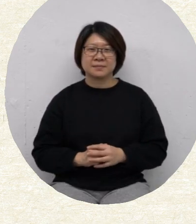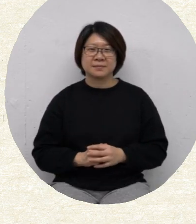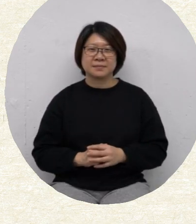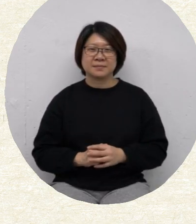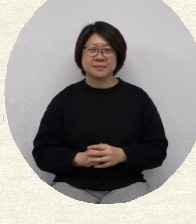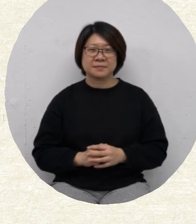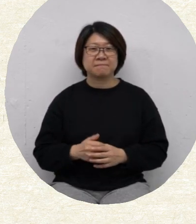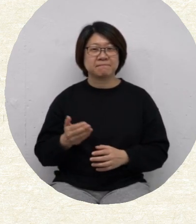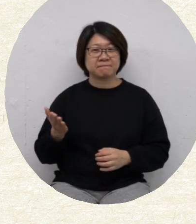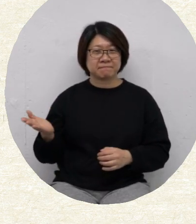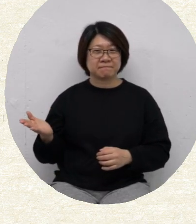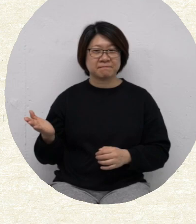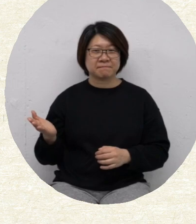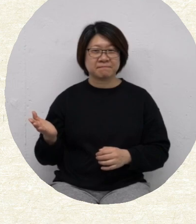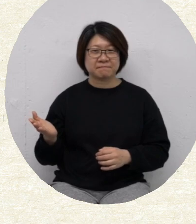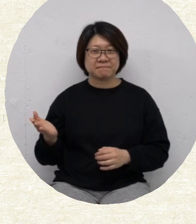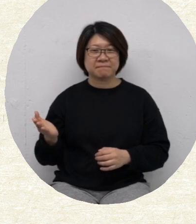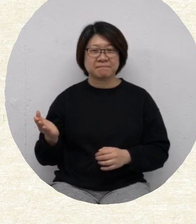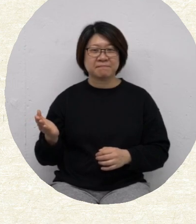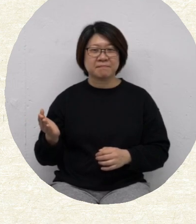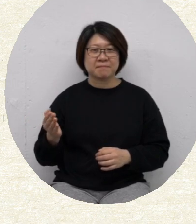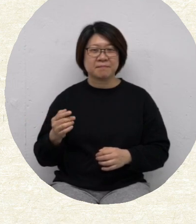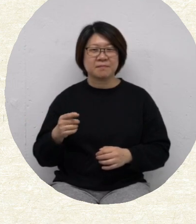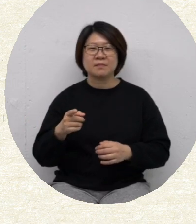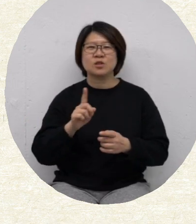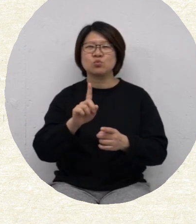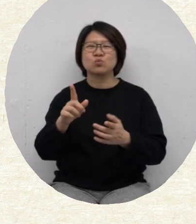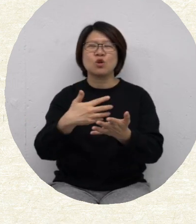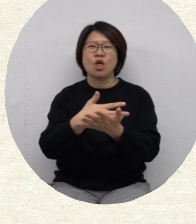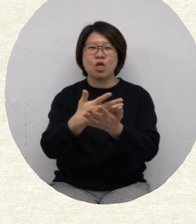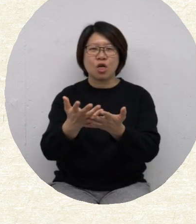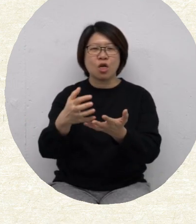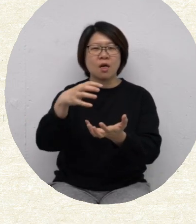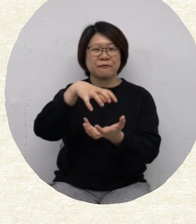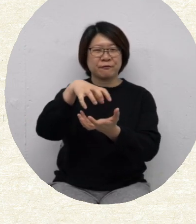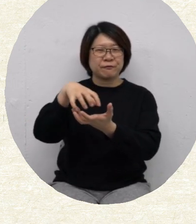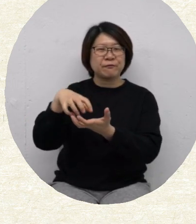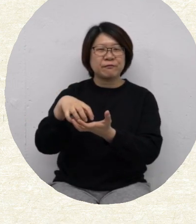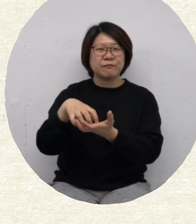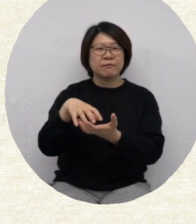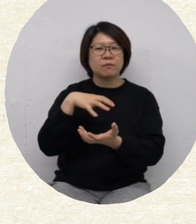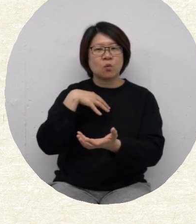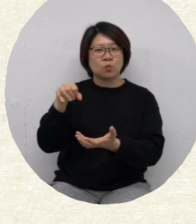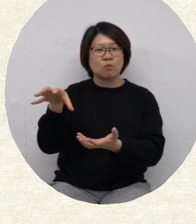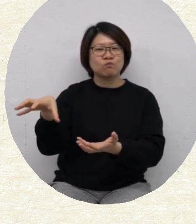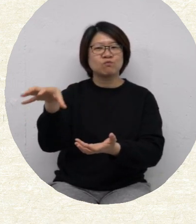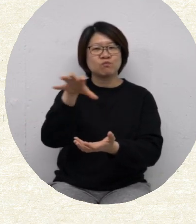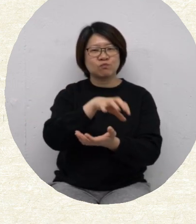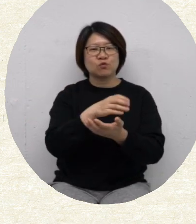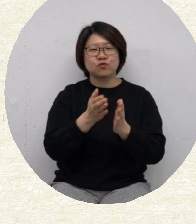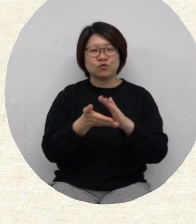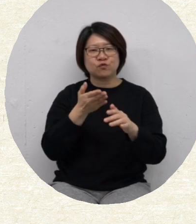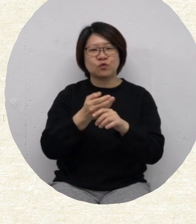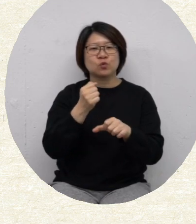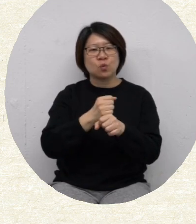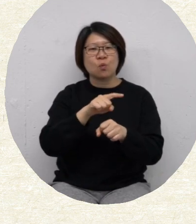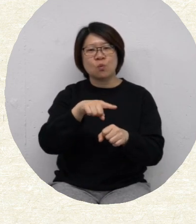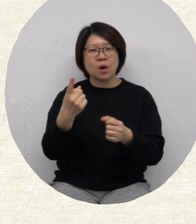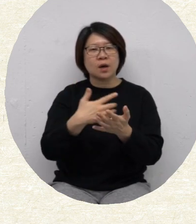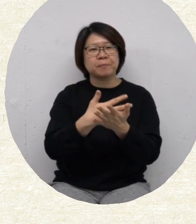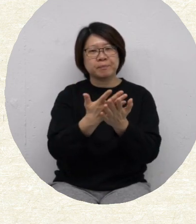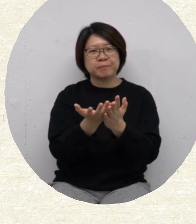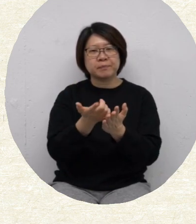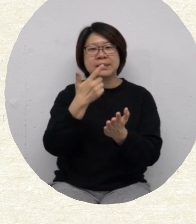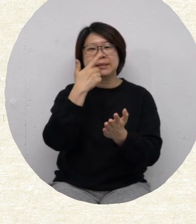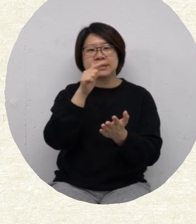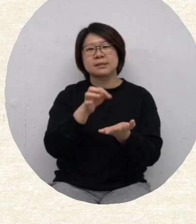This series depicts takeout meals as a sculptural still life. The intended lifespan of these disposable objects